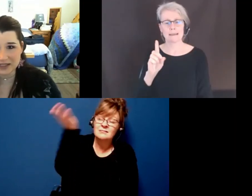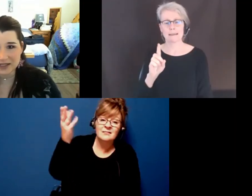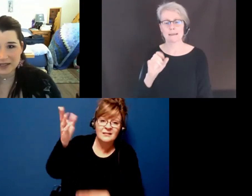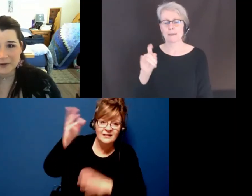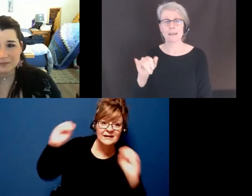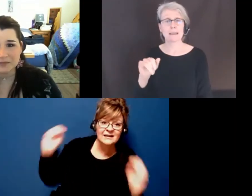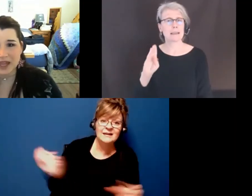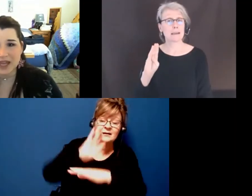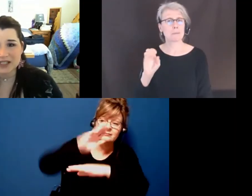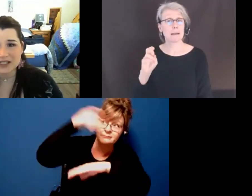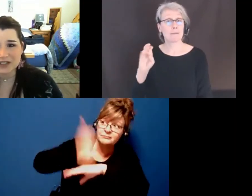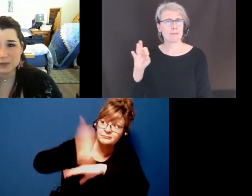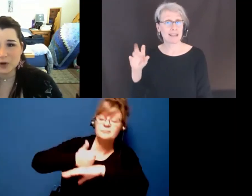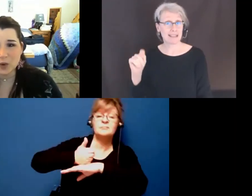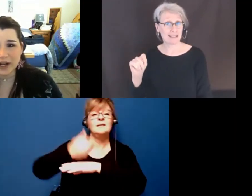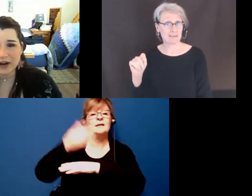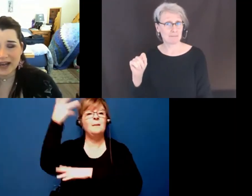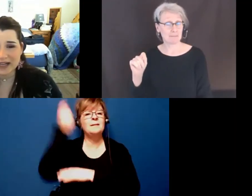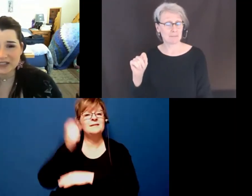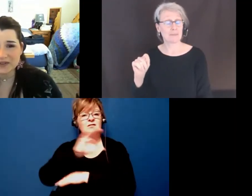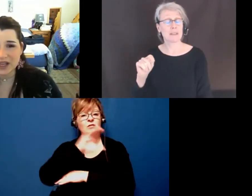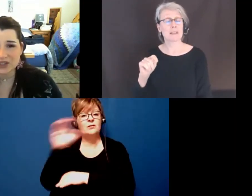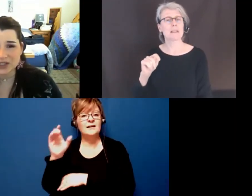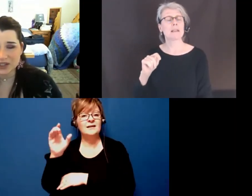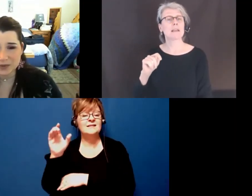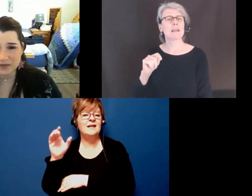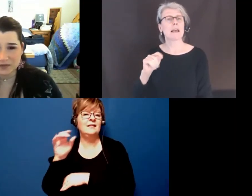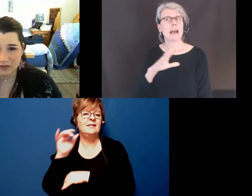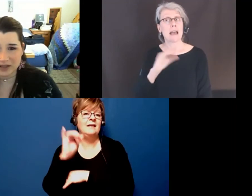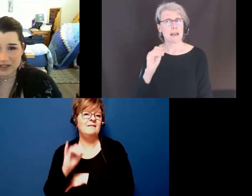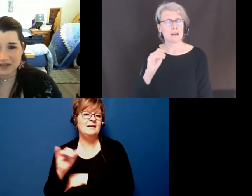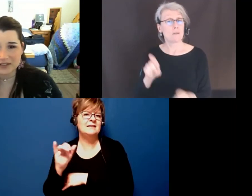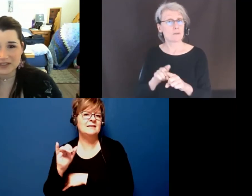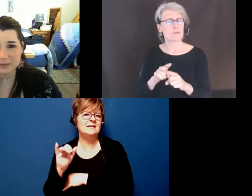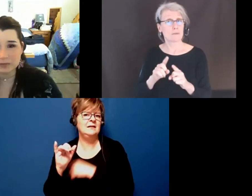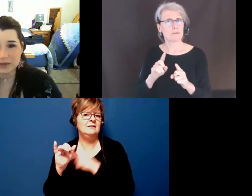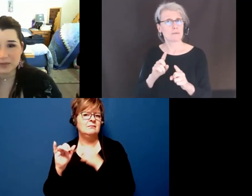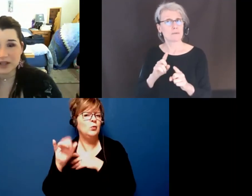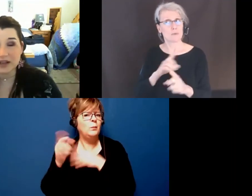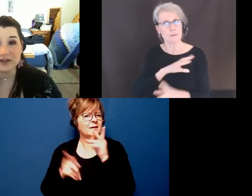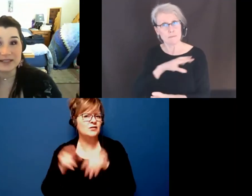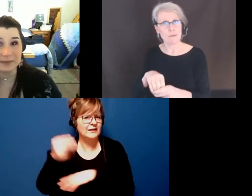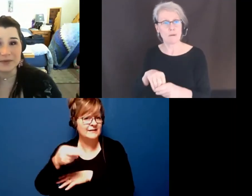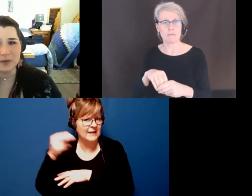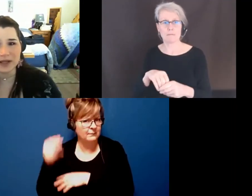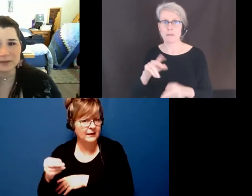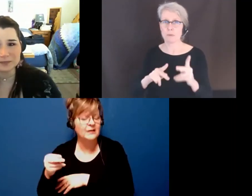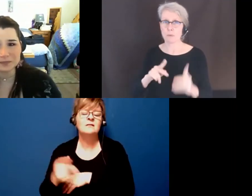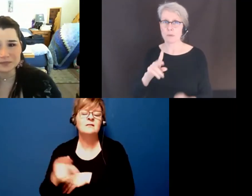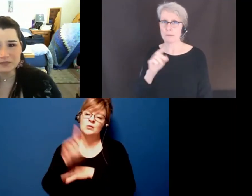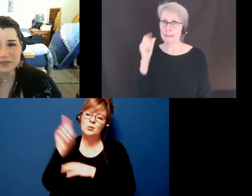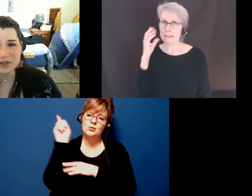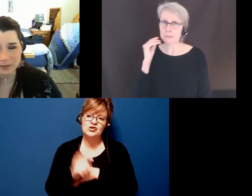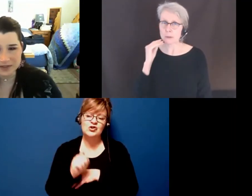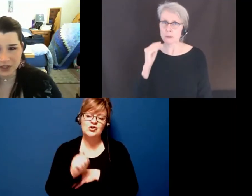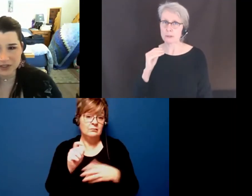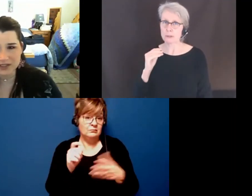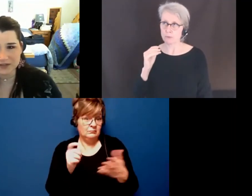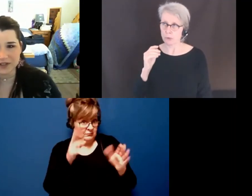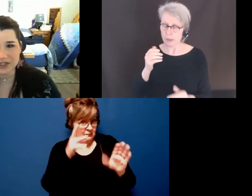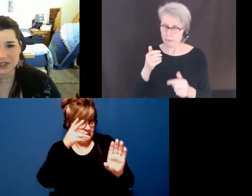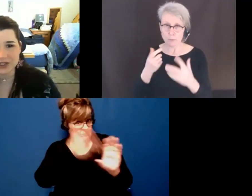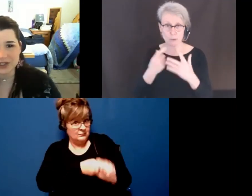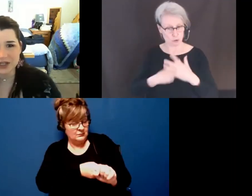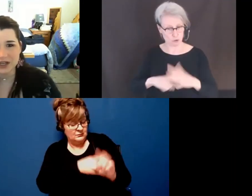Benefit, and to require active and genuine involvement of disabled people every step of the way, from start